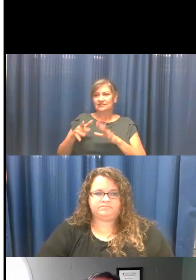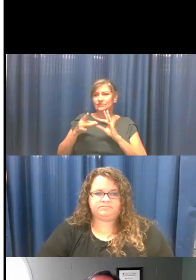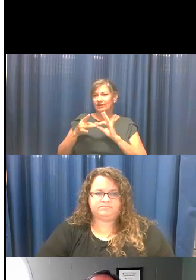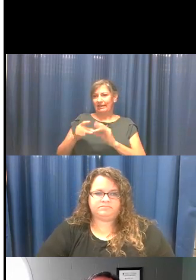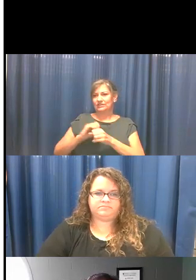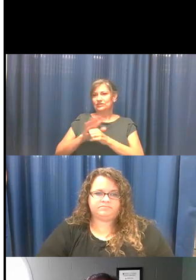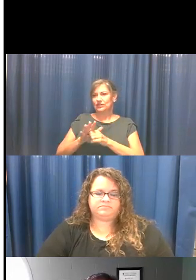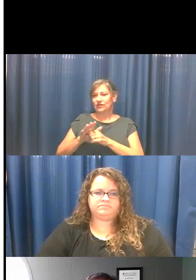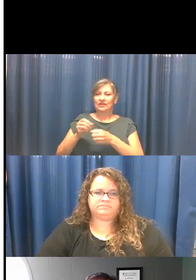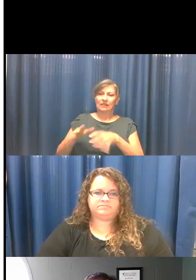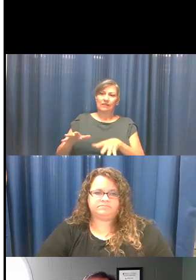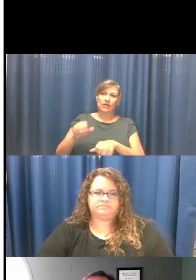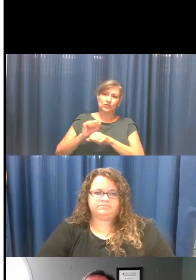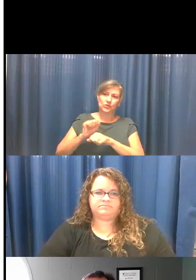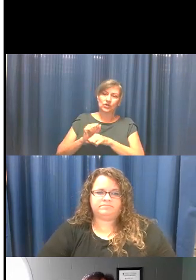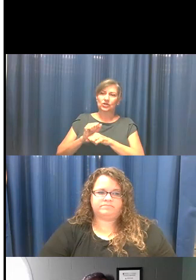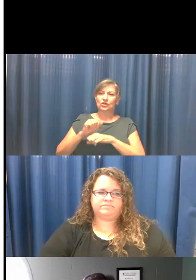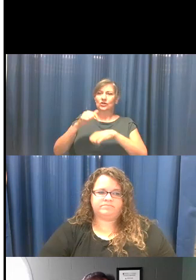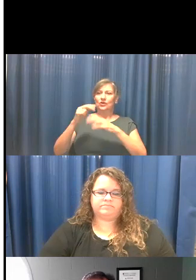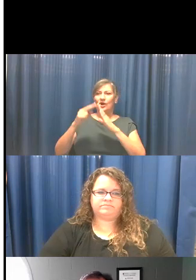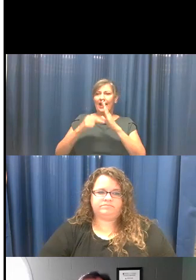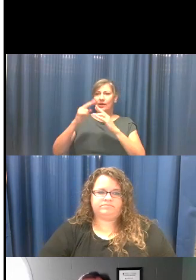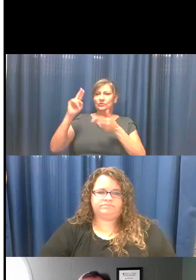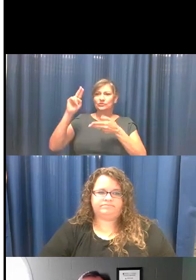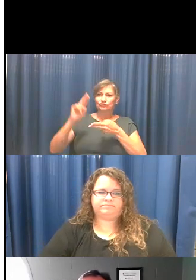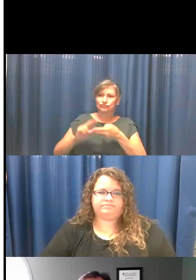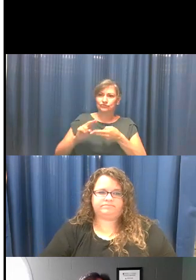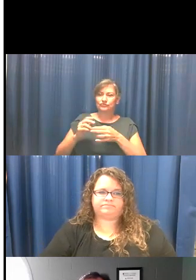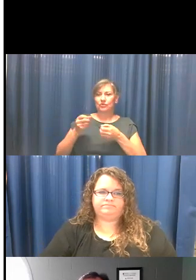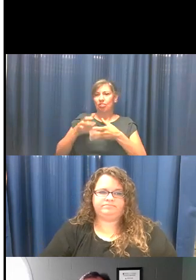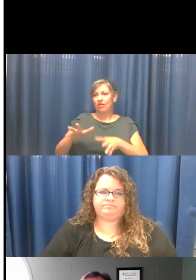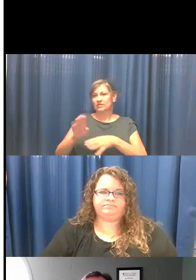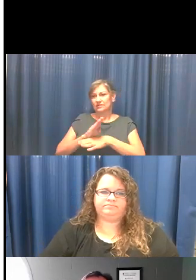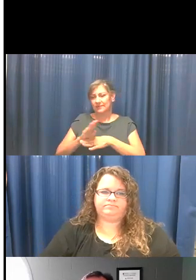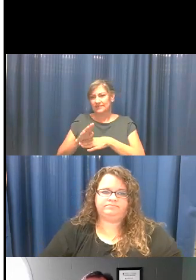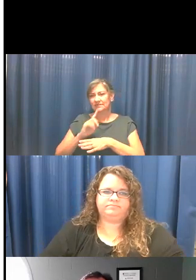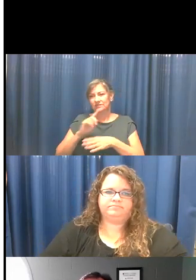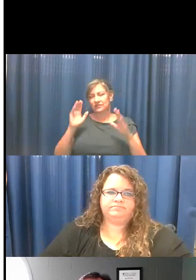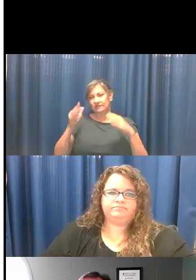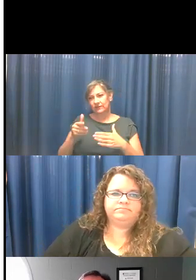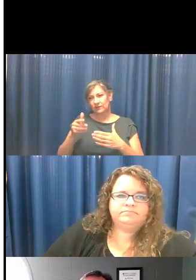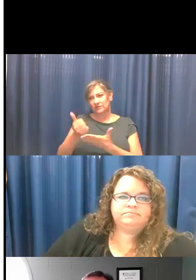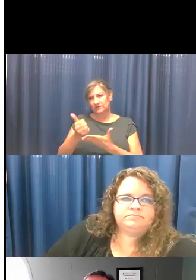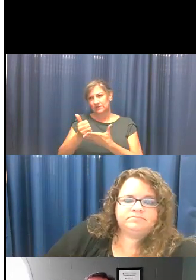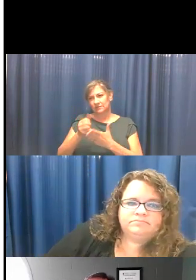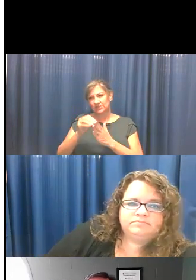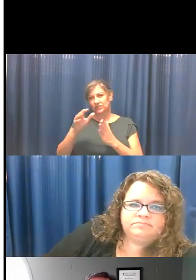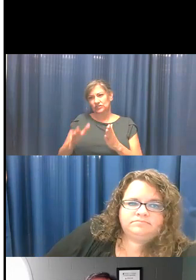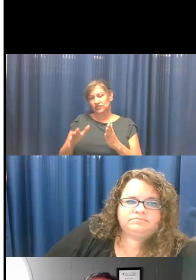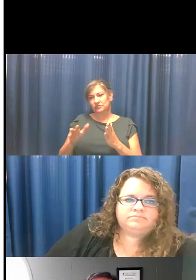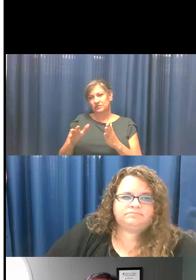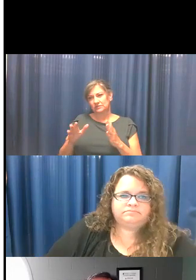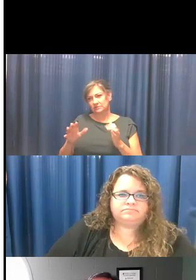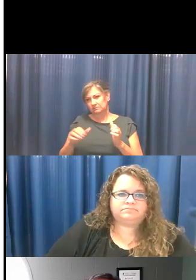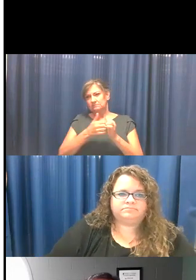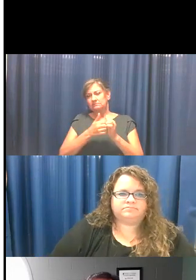lost work or reduced hours or lost their business. And it's really focused on helping students upskill